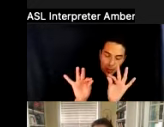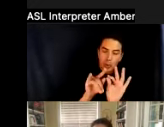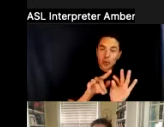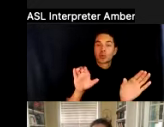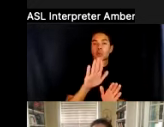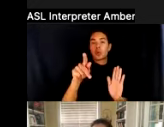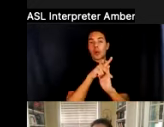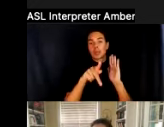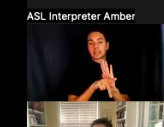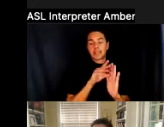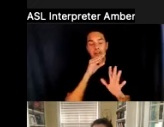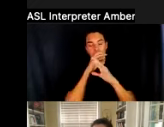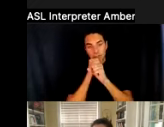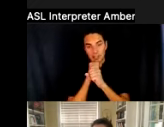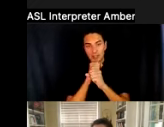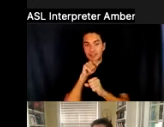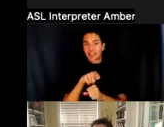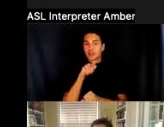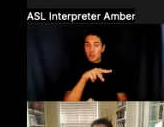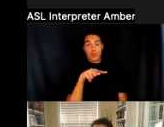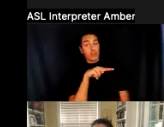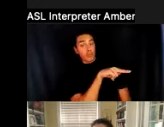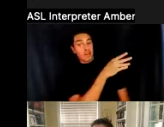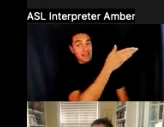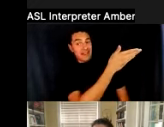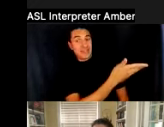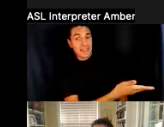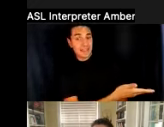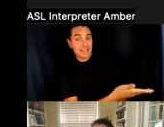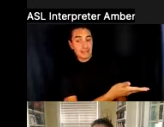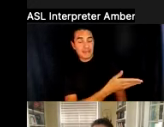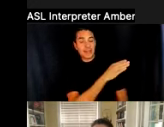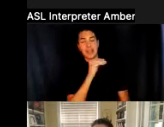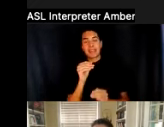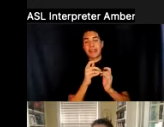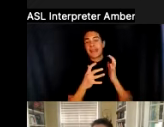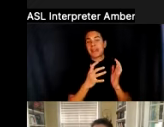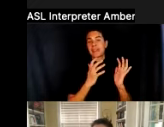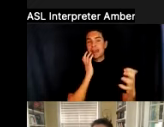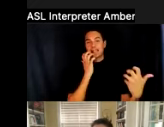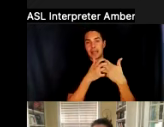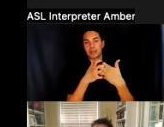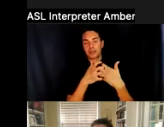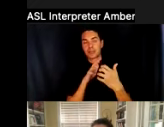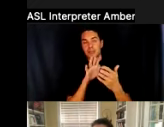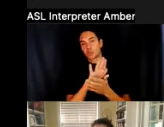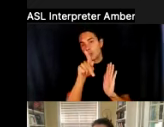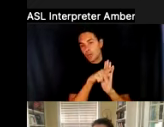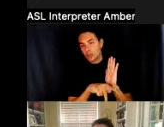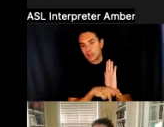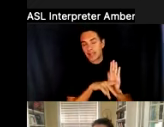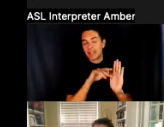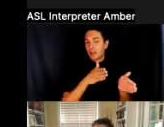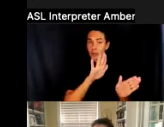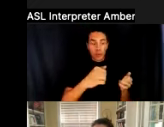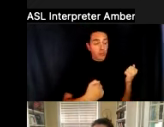on confidentiality that you look at these and adapt them into your policies so that your advocates